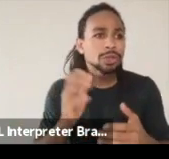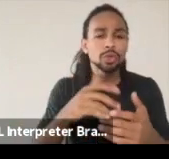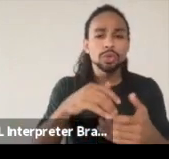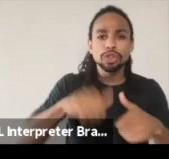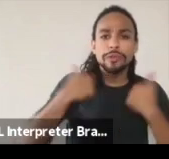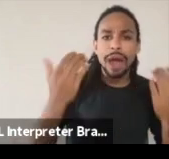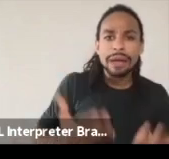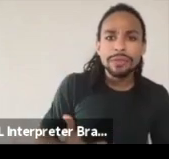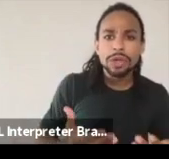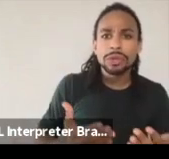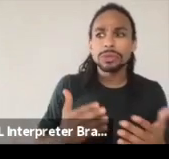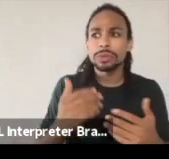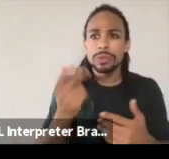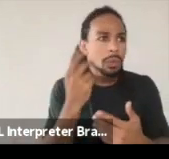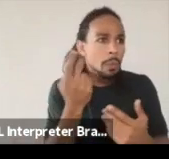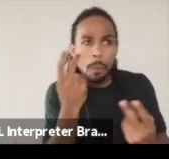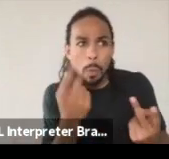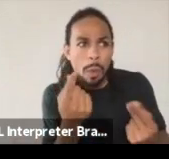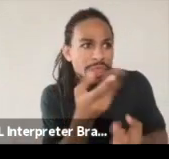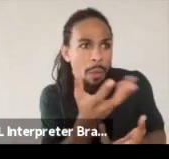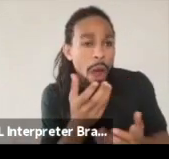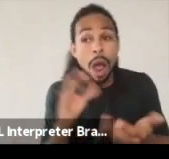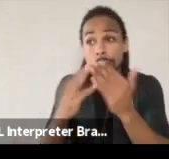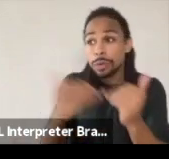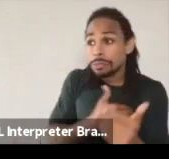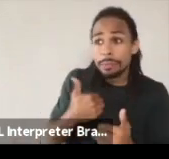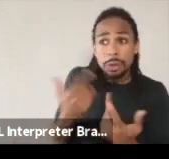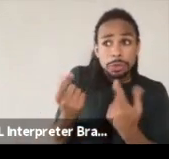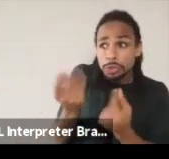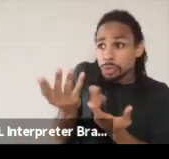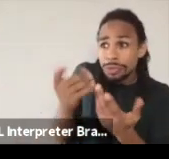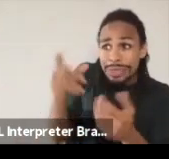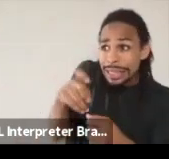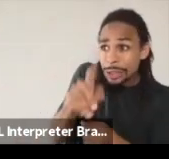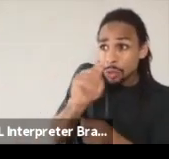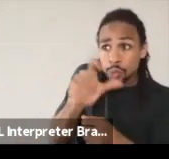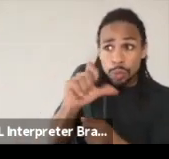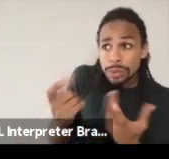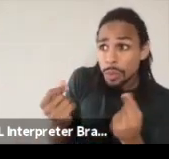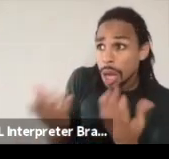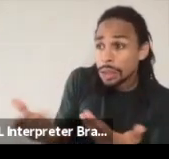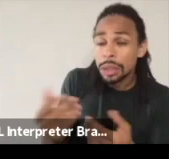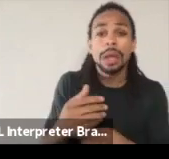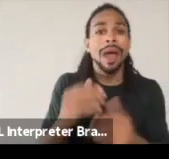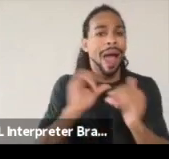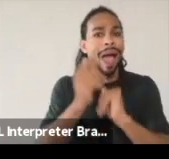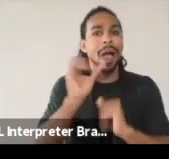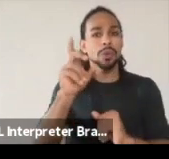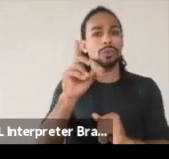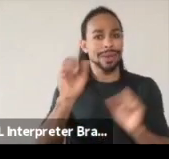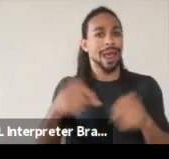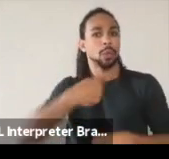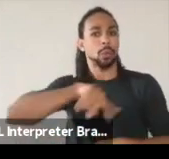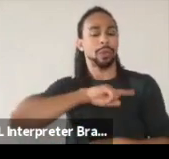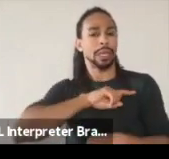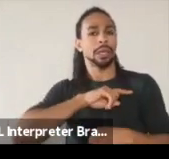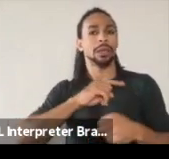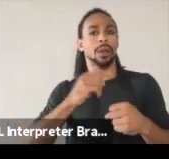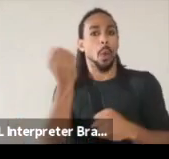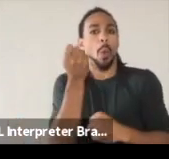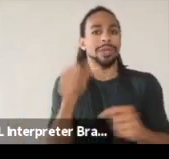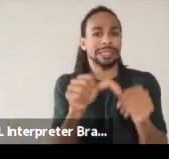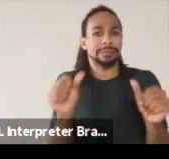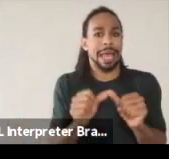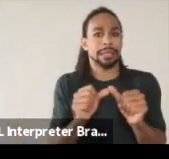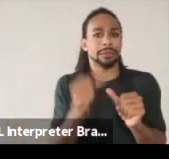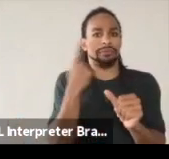hear what kind of tools they need in order to feel like we can actually hold space for survivors without having to engage in the